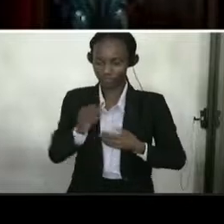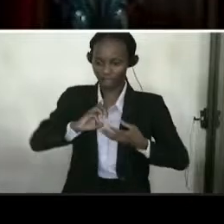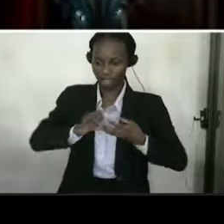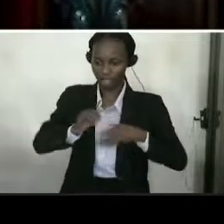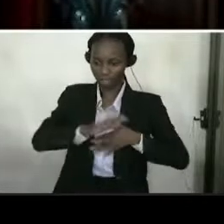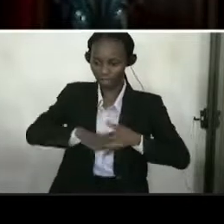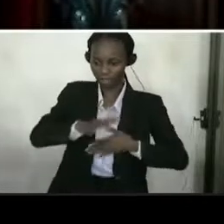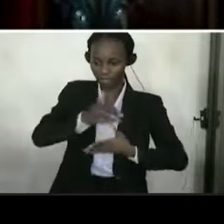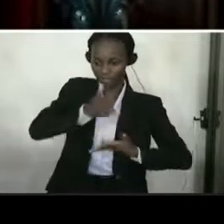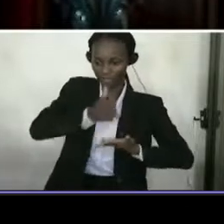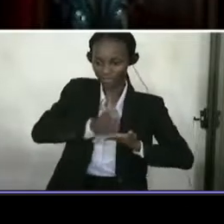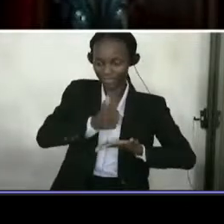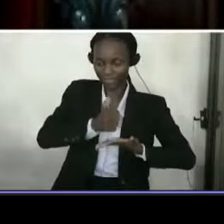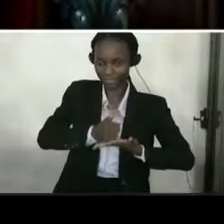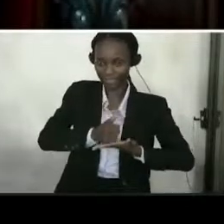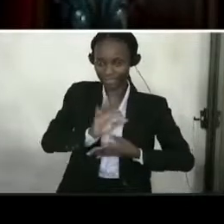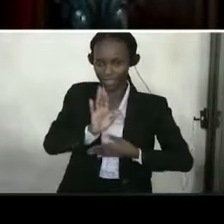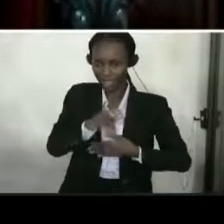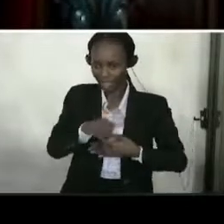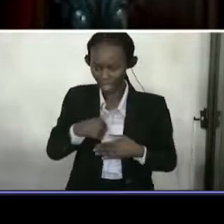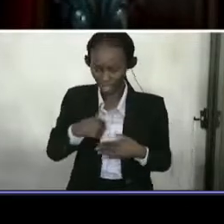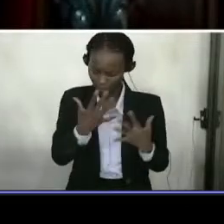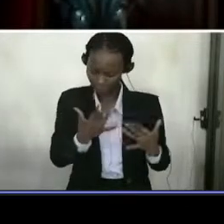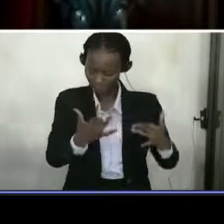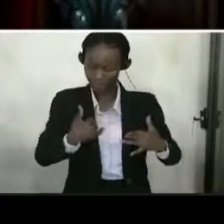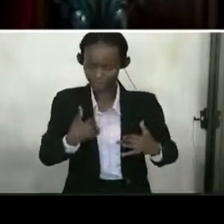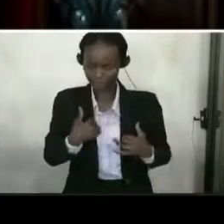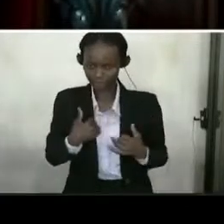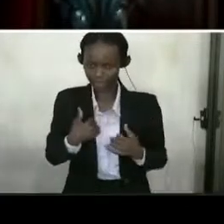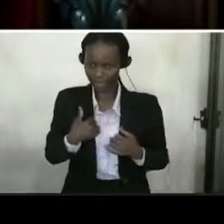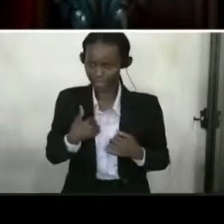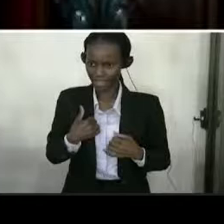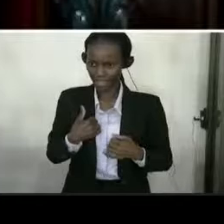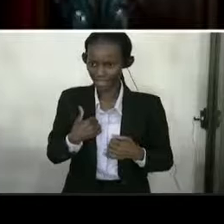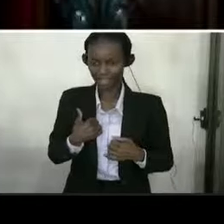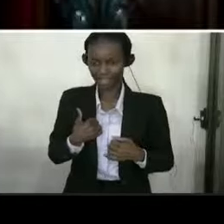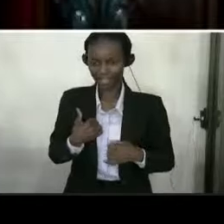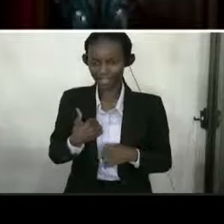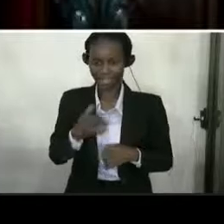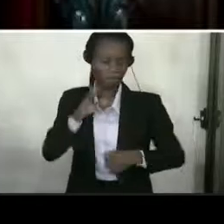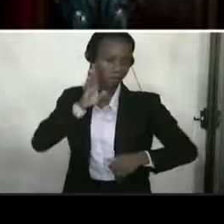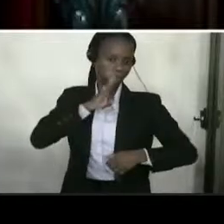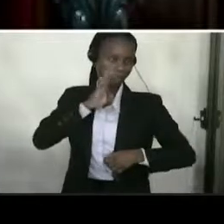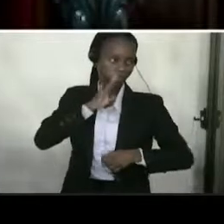Yeah, I know that you deliberate now. I don't know why. Hello, can you hear me?